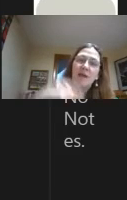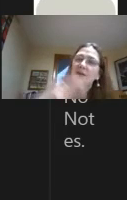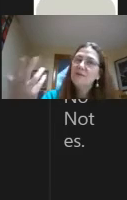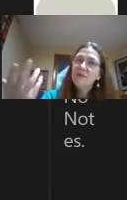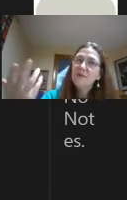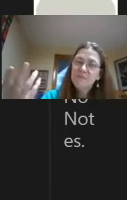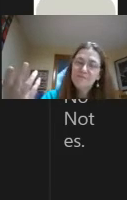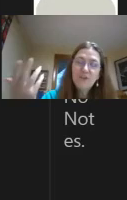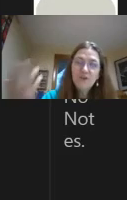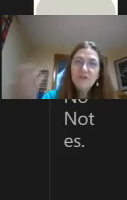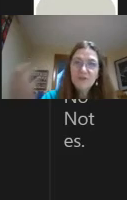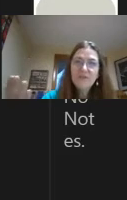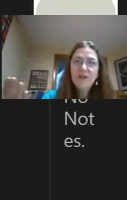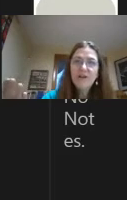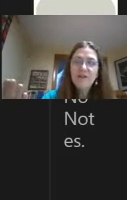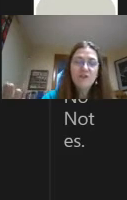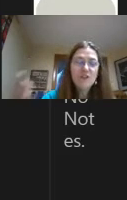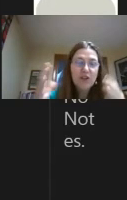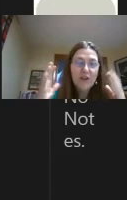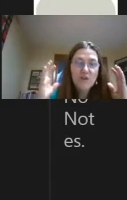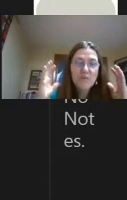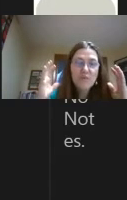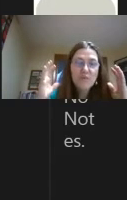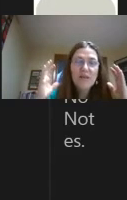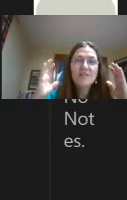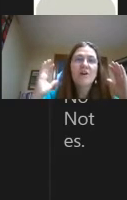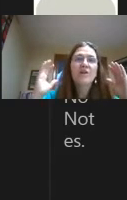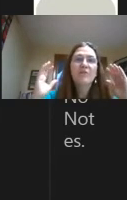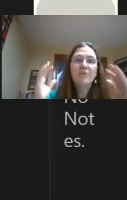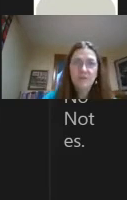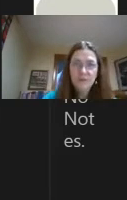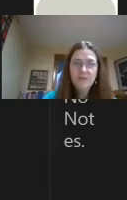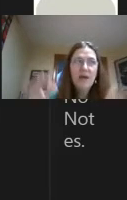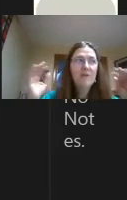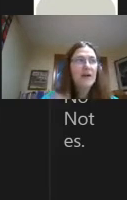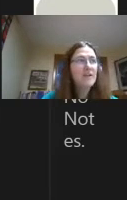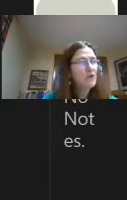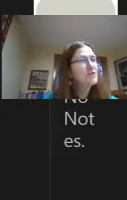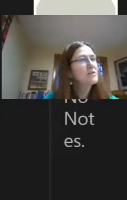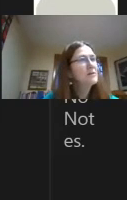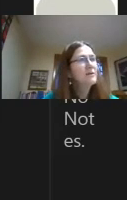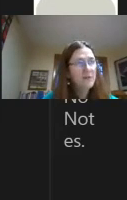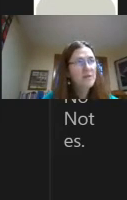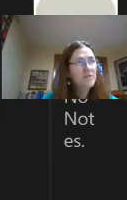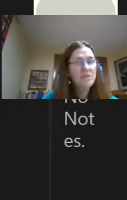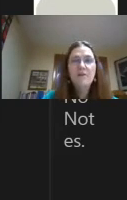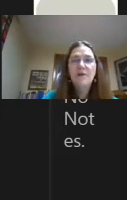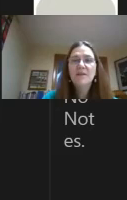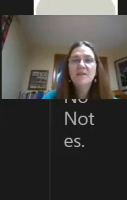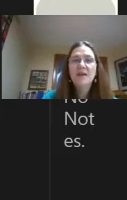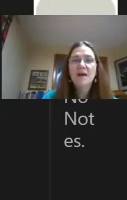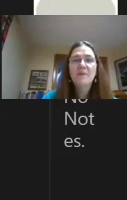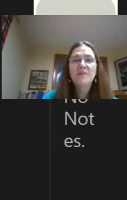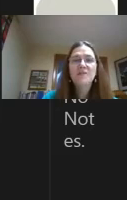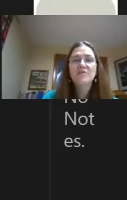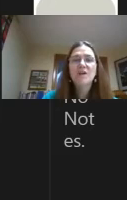happened, urine is very, very high in nitrogen, and those plants are thrilled to have that dose of liquid nitrogen on them. They